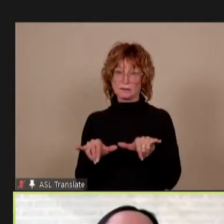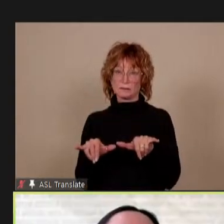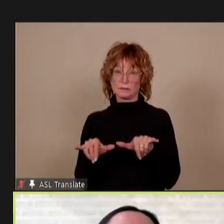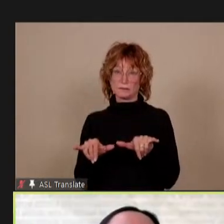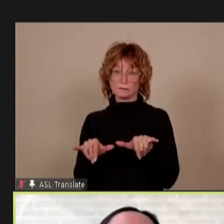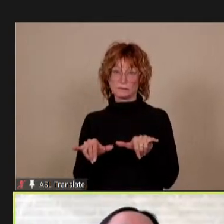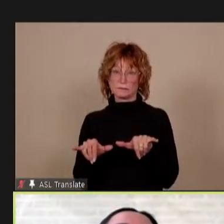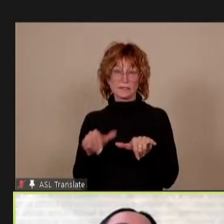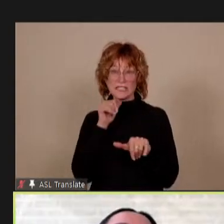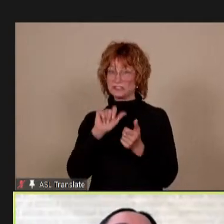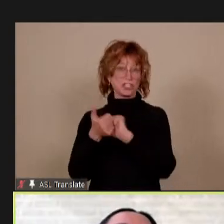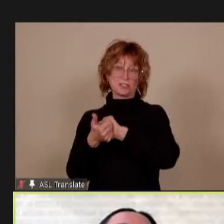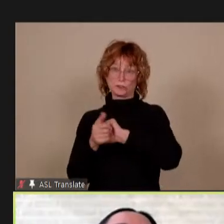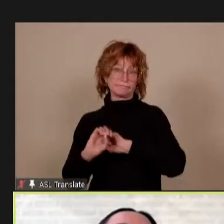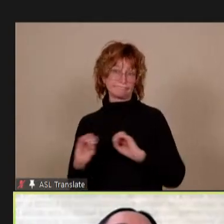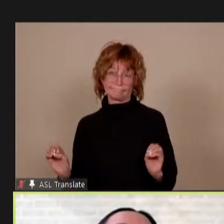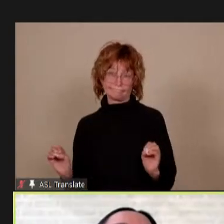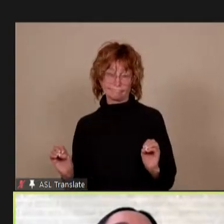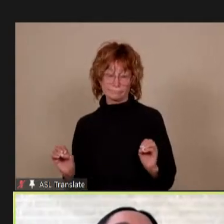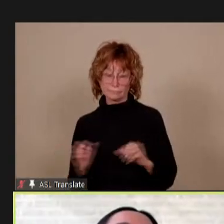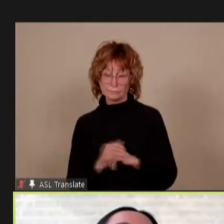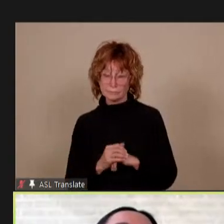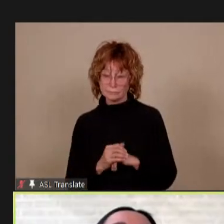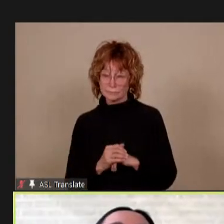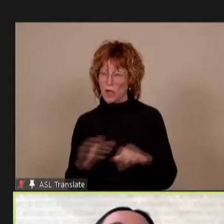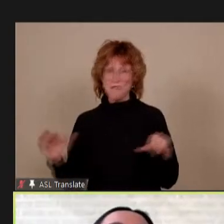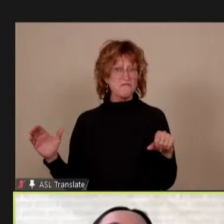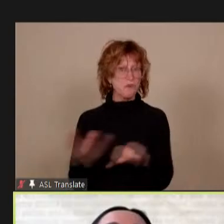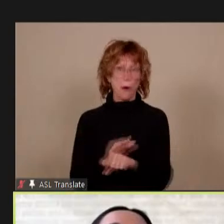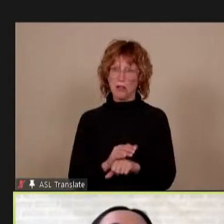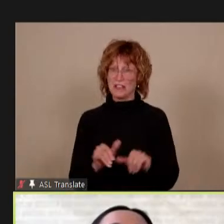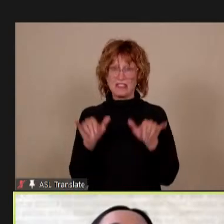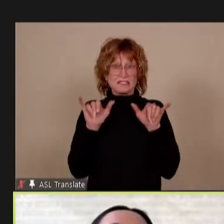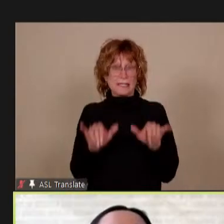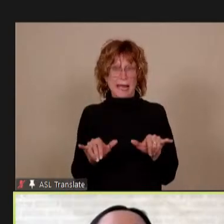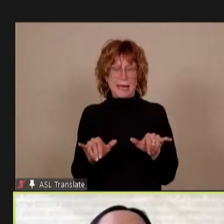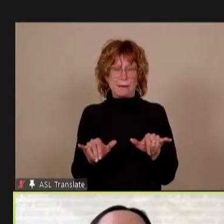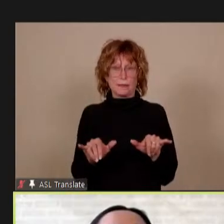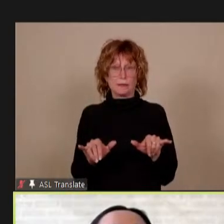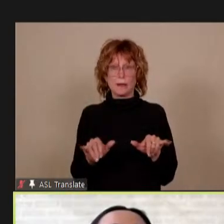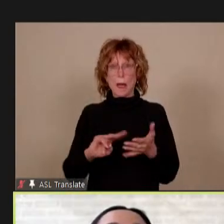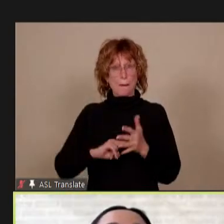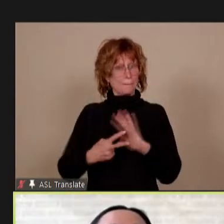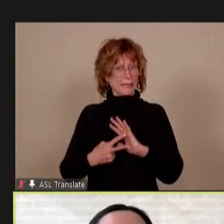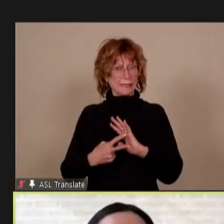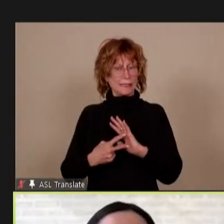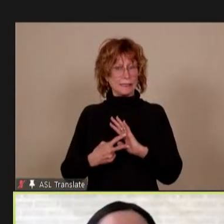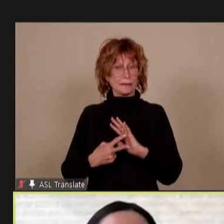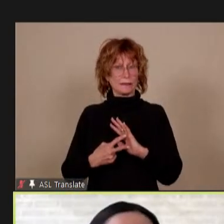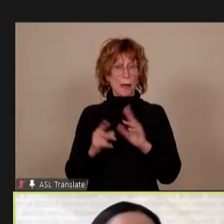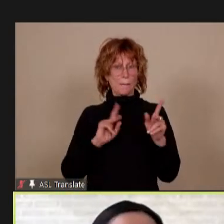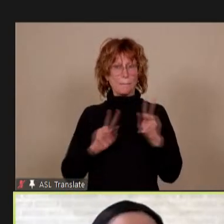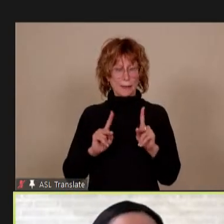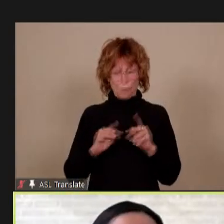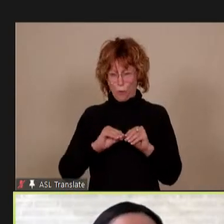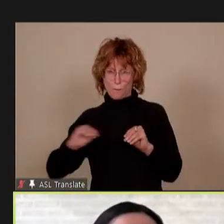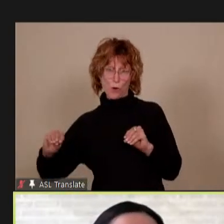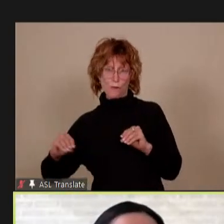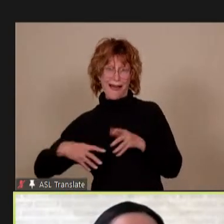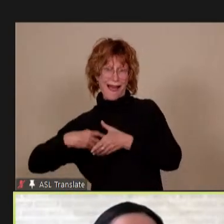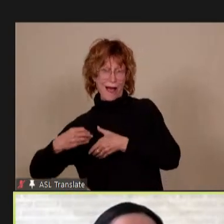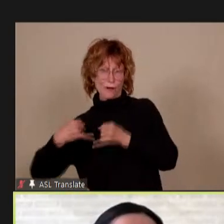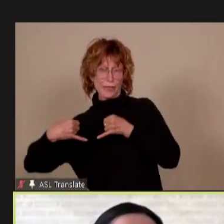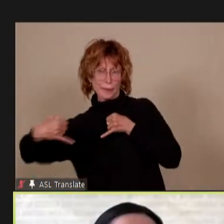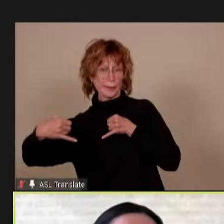this change. They remain wholly intact, which means that none of the residents will move.